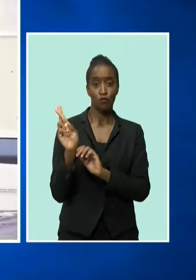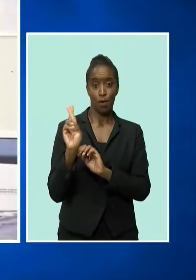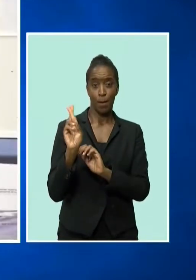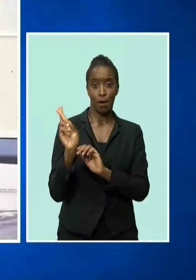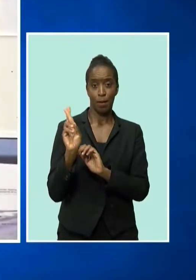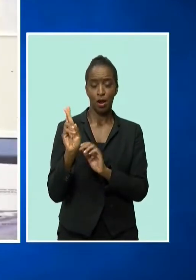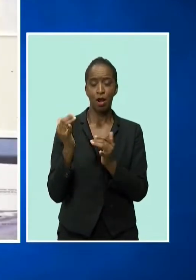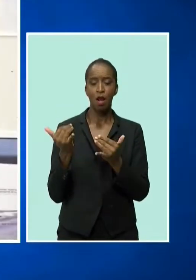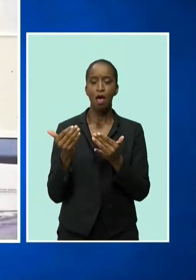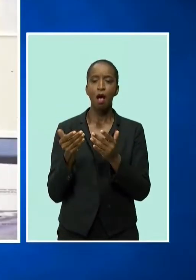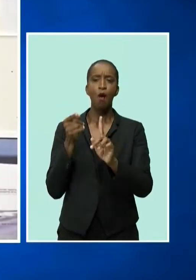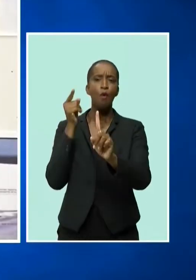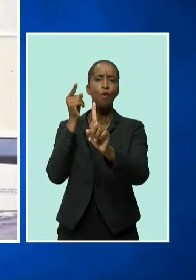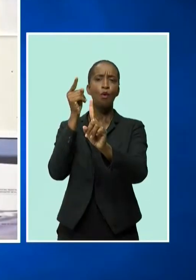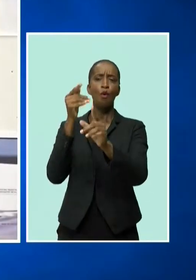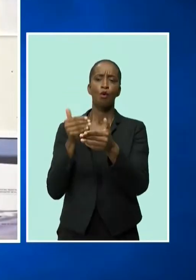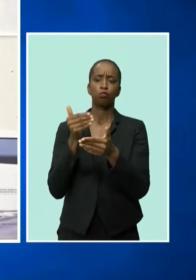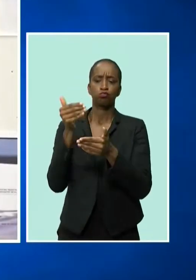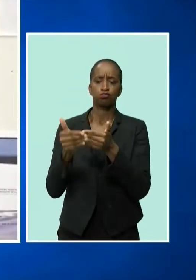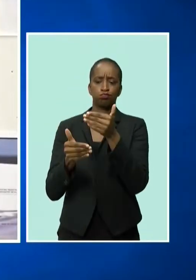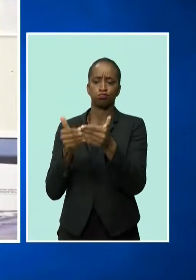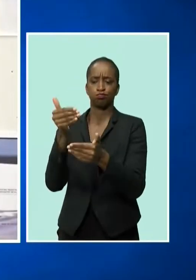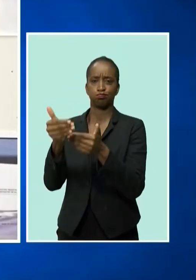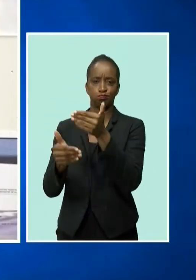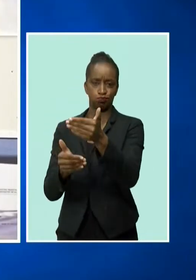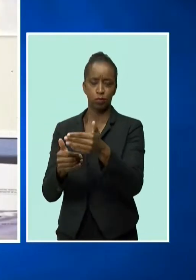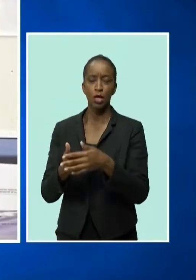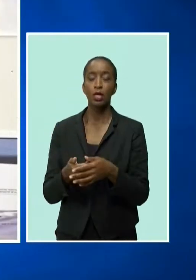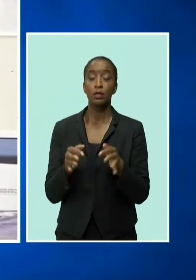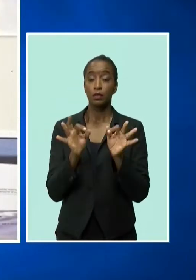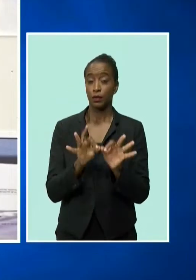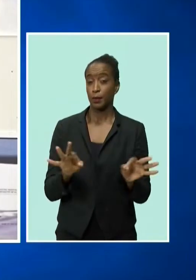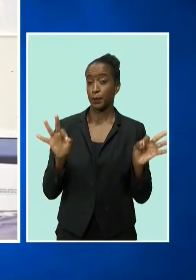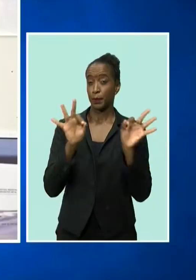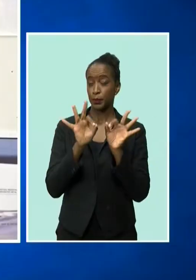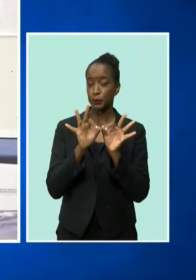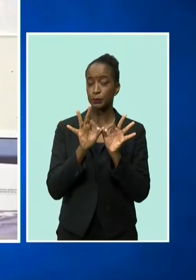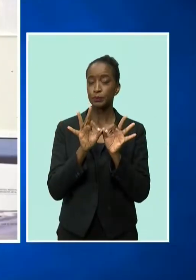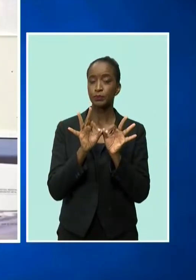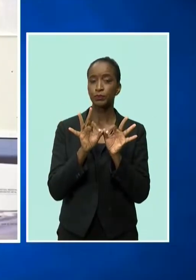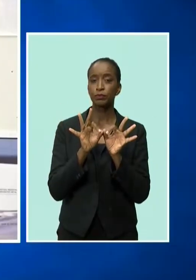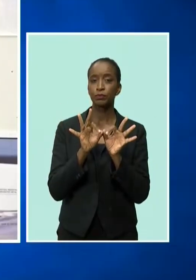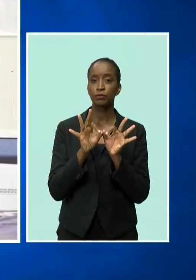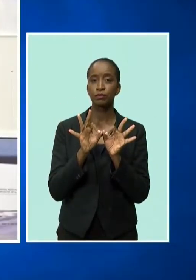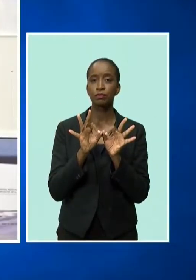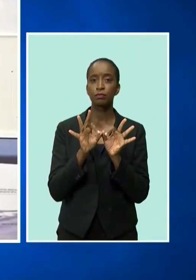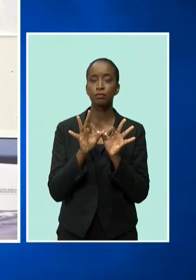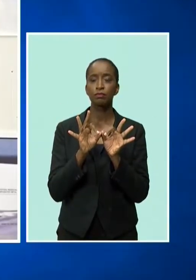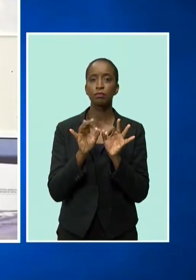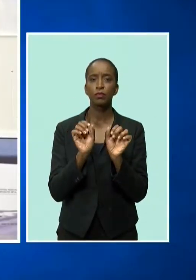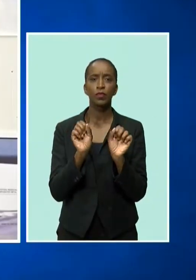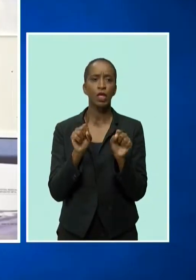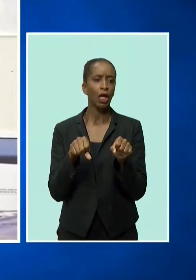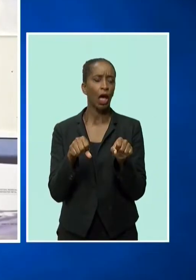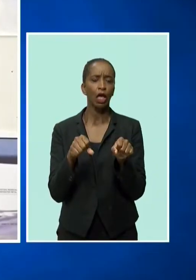It was important for us also as well to have a process in which the average Barbadian